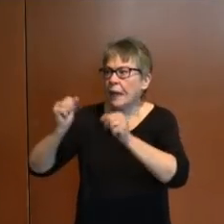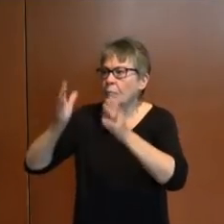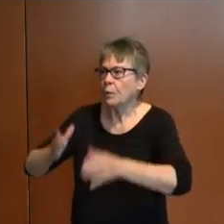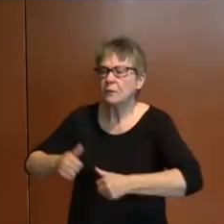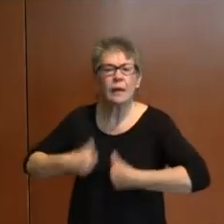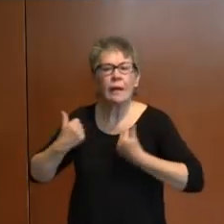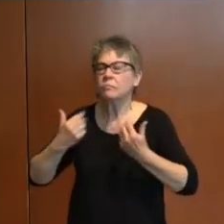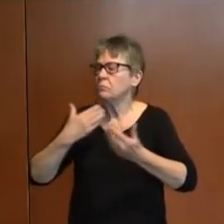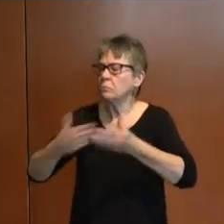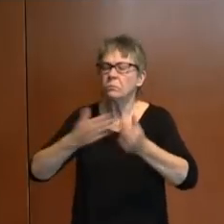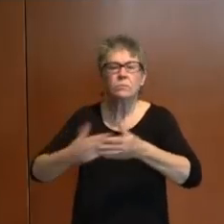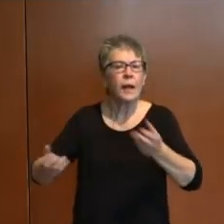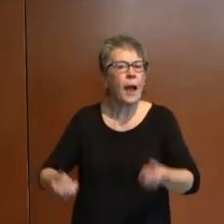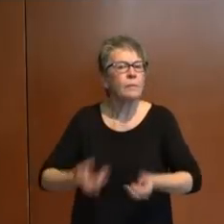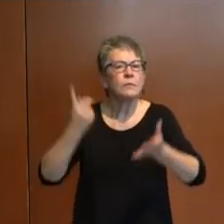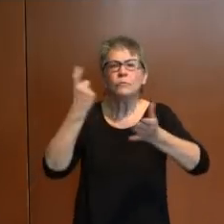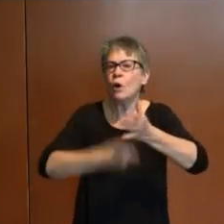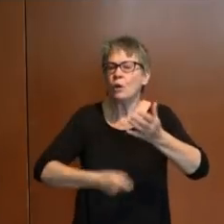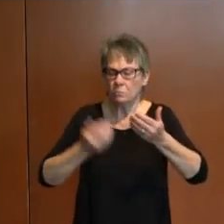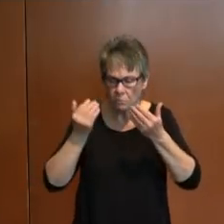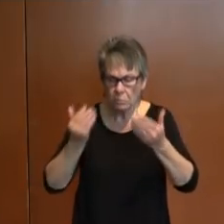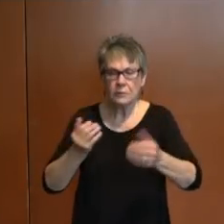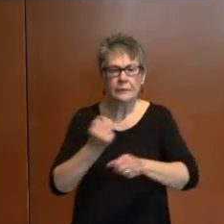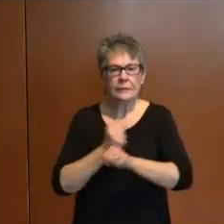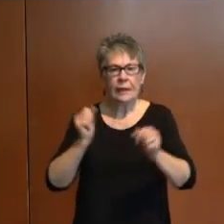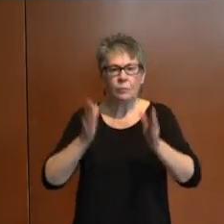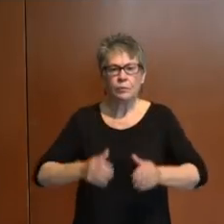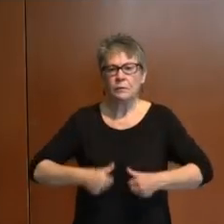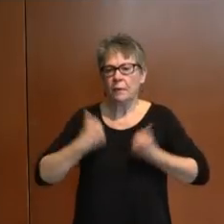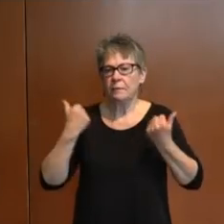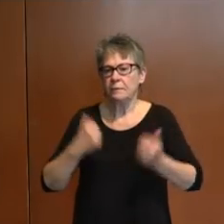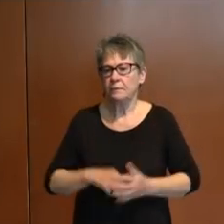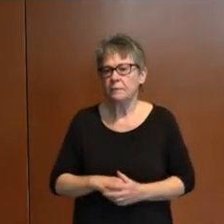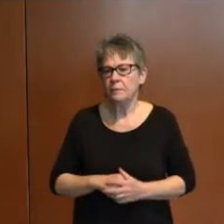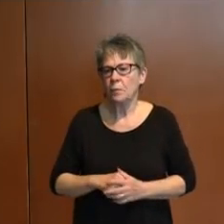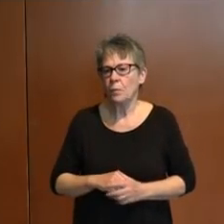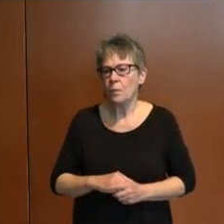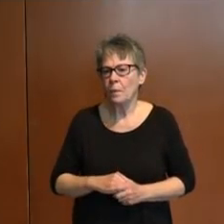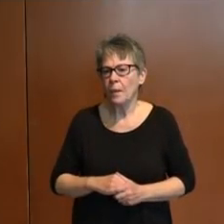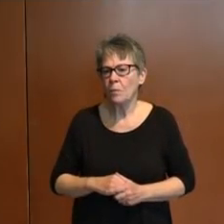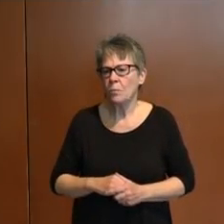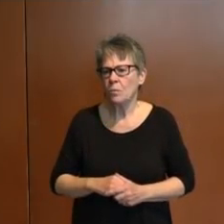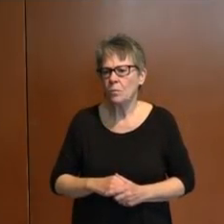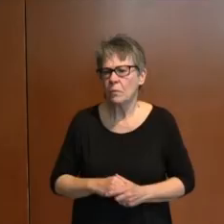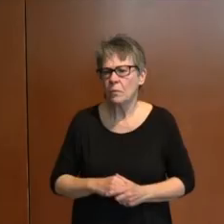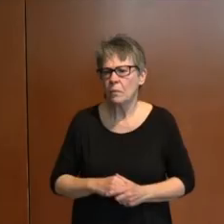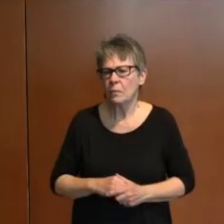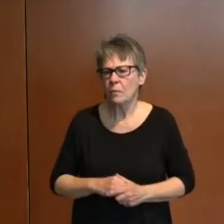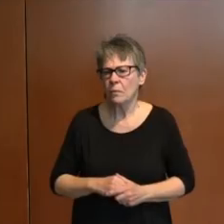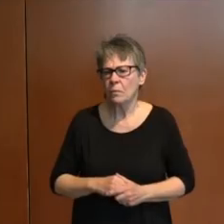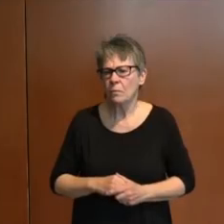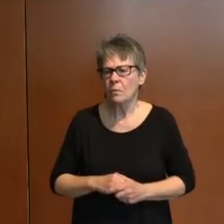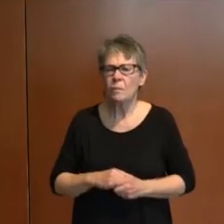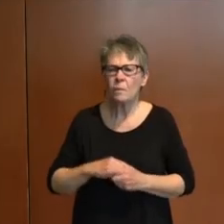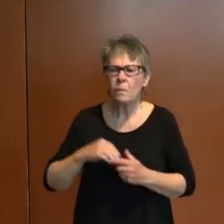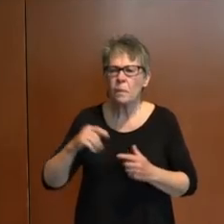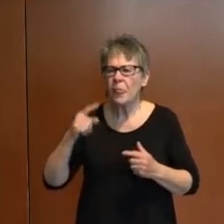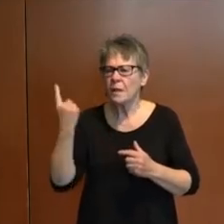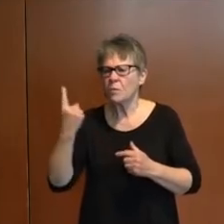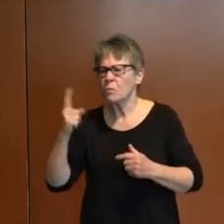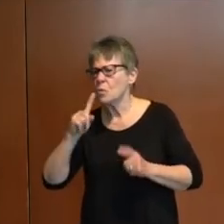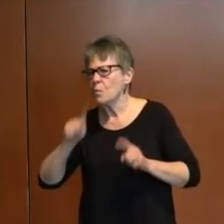Patterson making masks. Is anyone making ventilators that you know of in New Jersey? Have you reached out to anyone to possibly